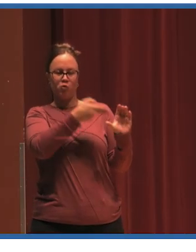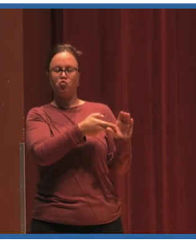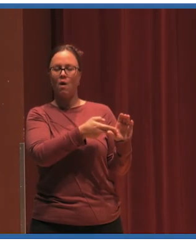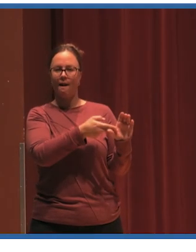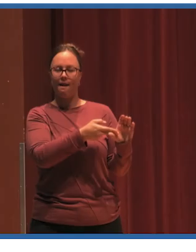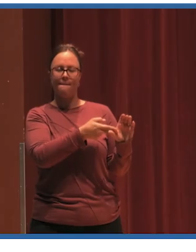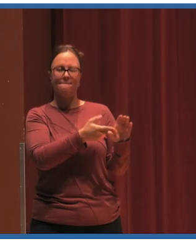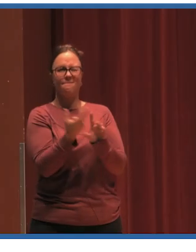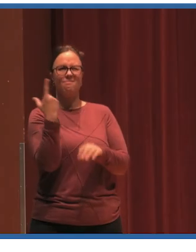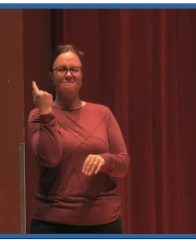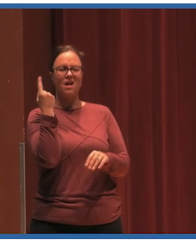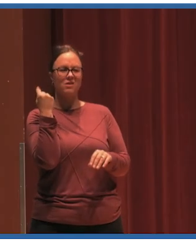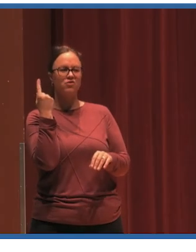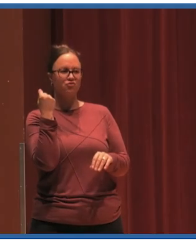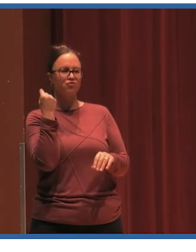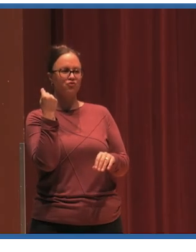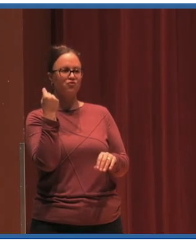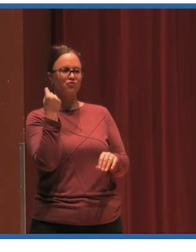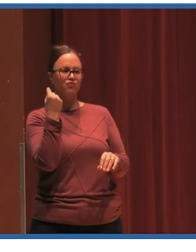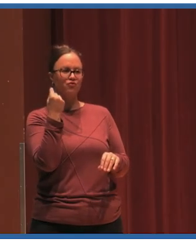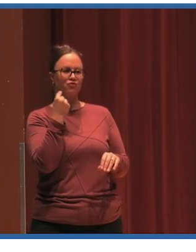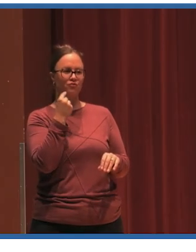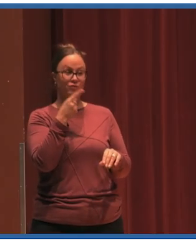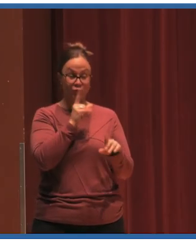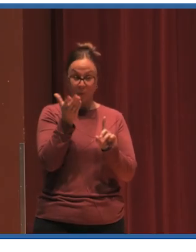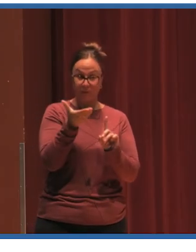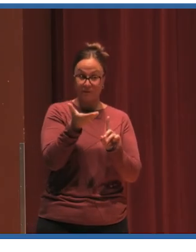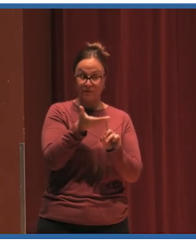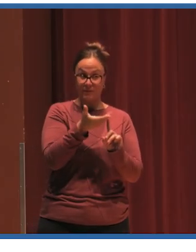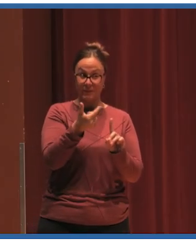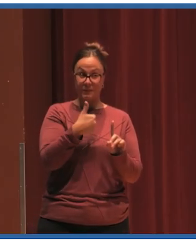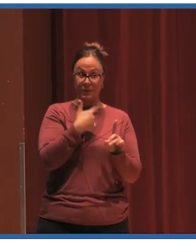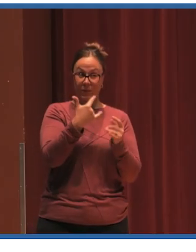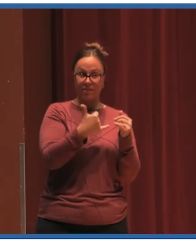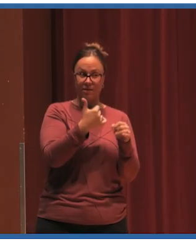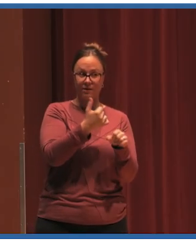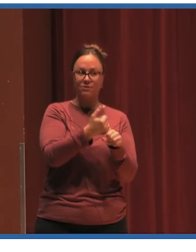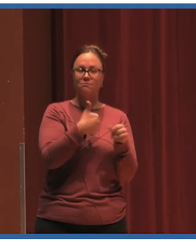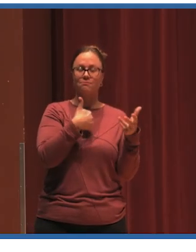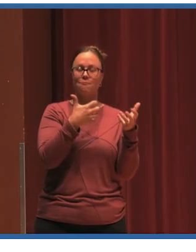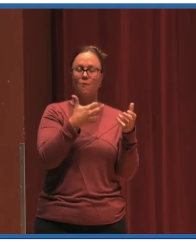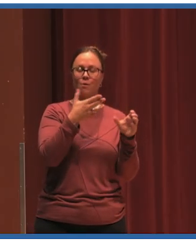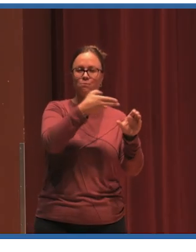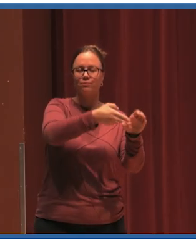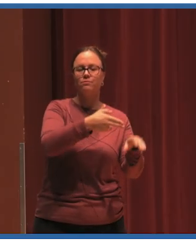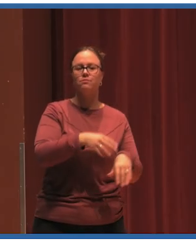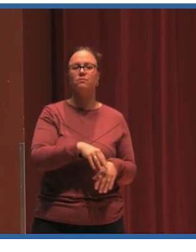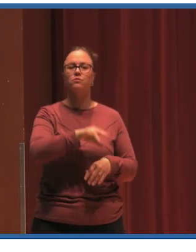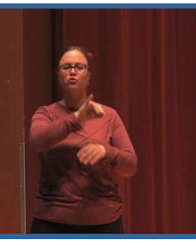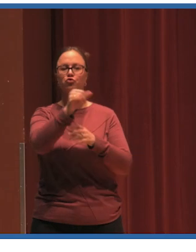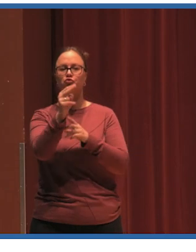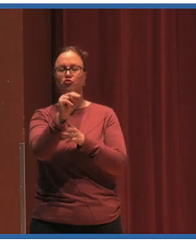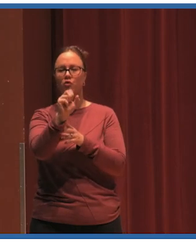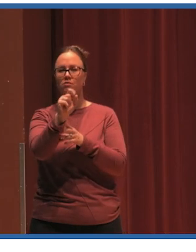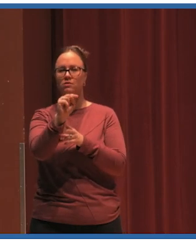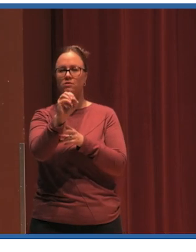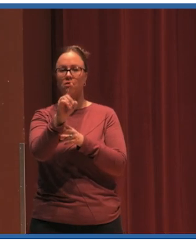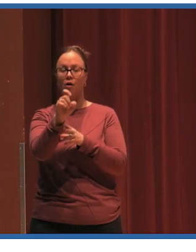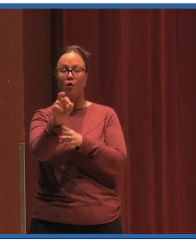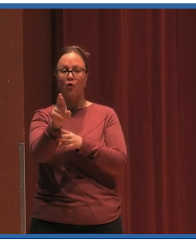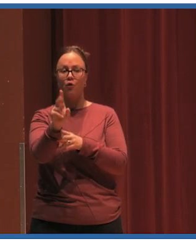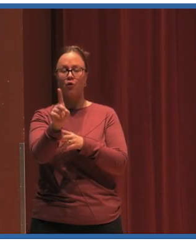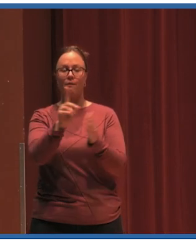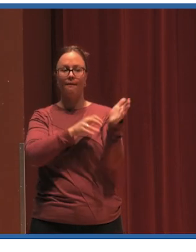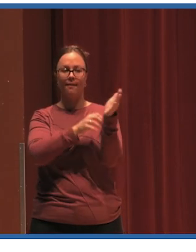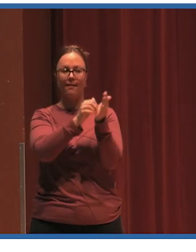trip last year, trying to talk me into one this year that I'd love to go on. John Stoddard Cancer Center, Iowa